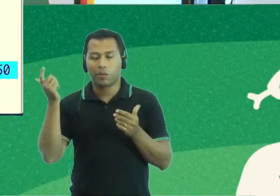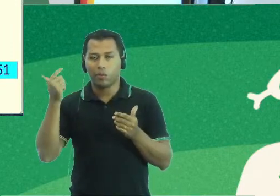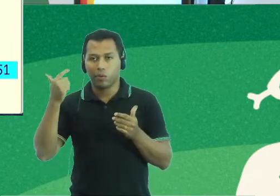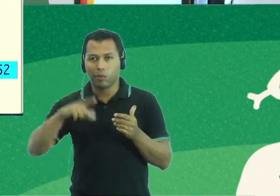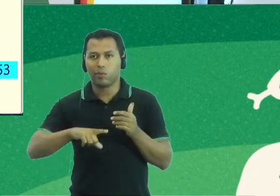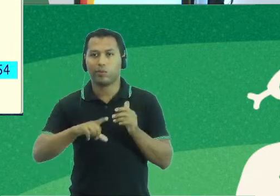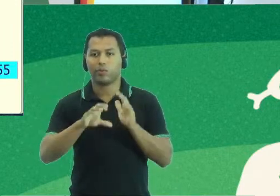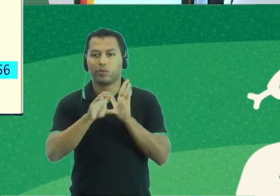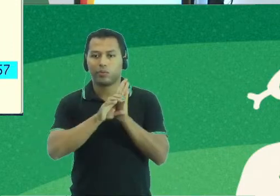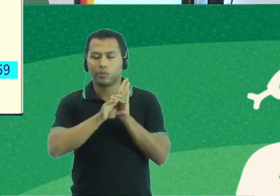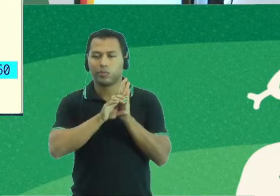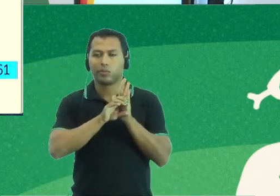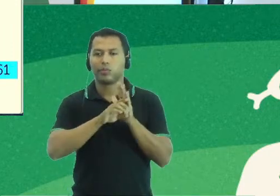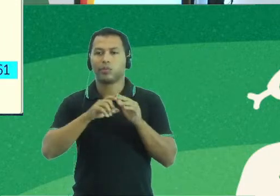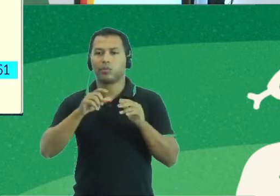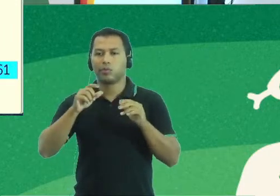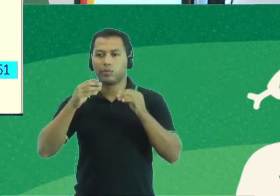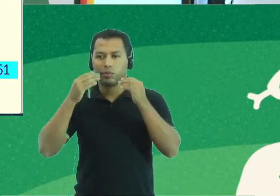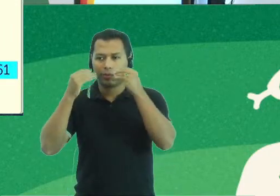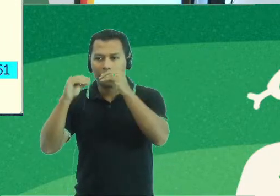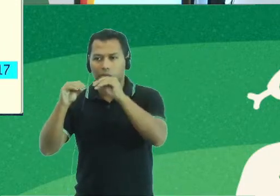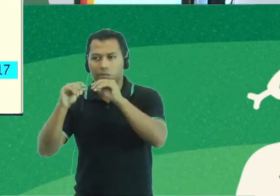the send email function.